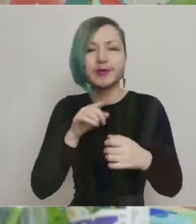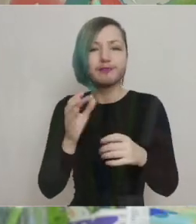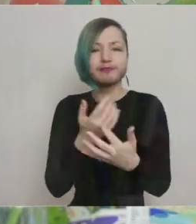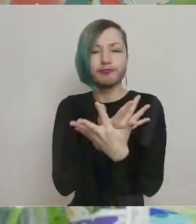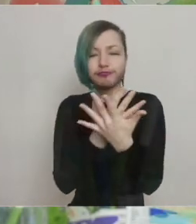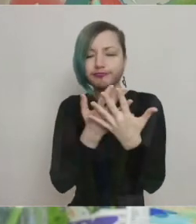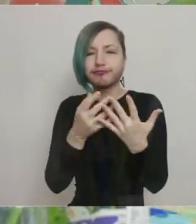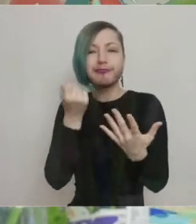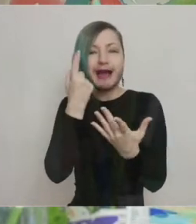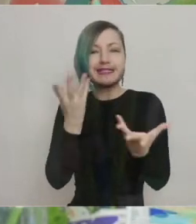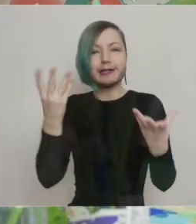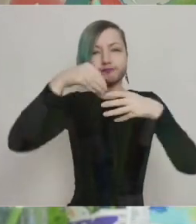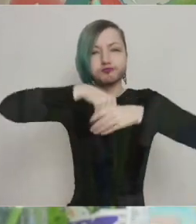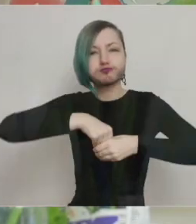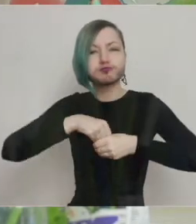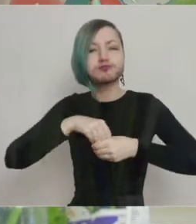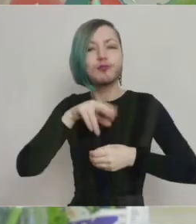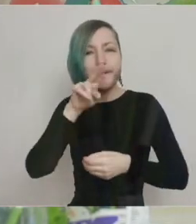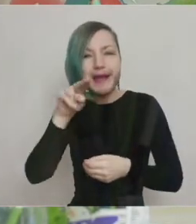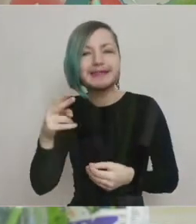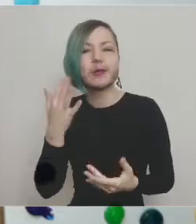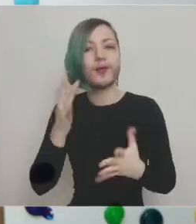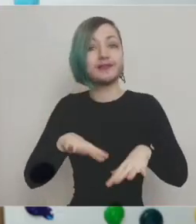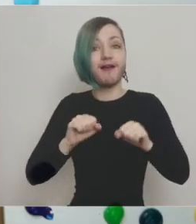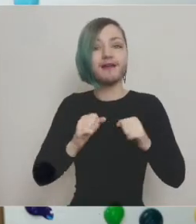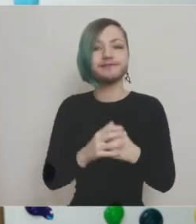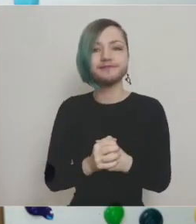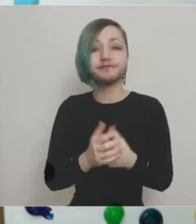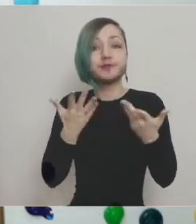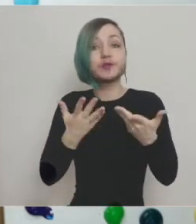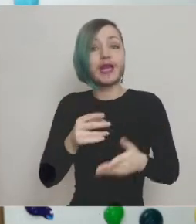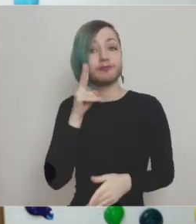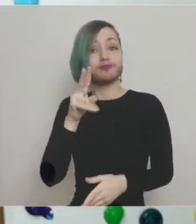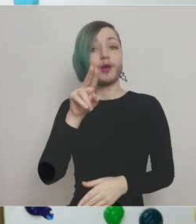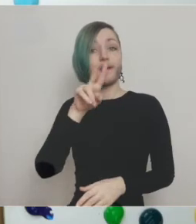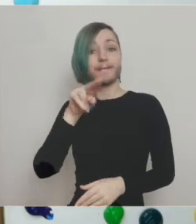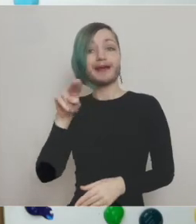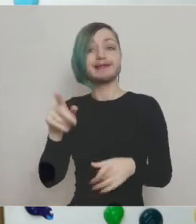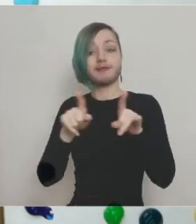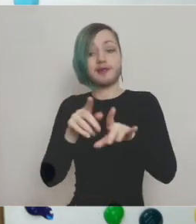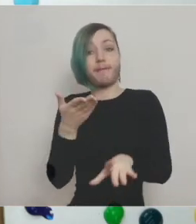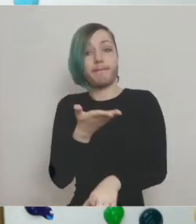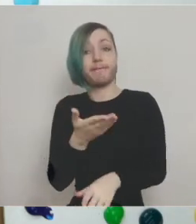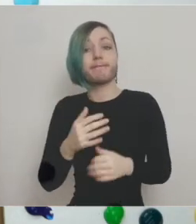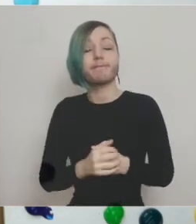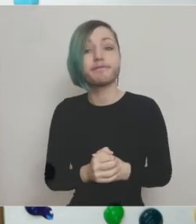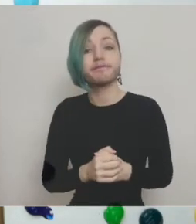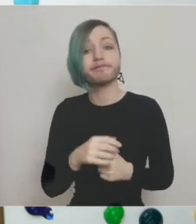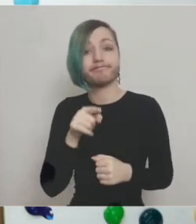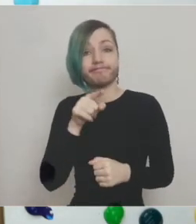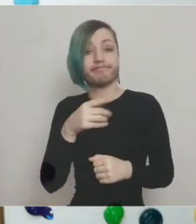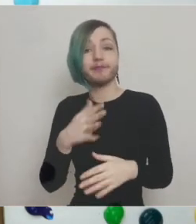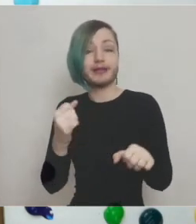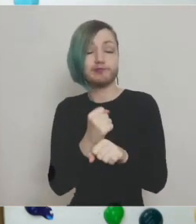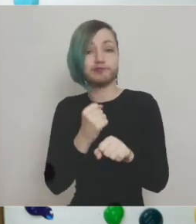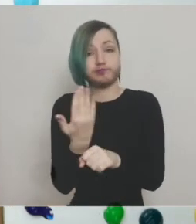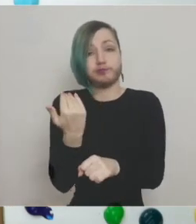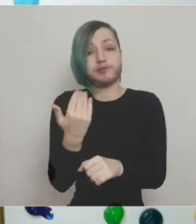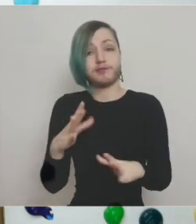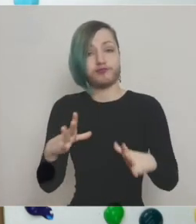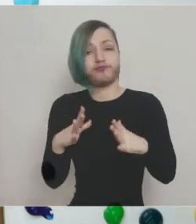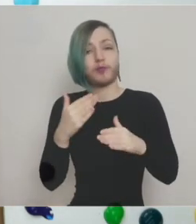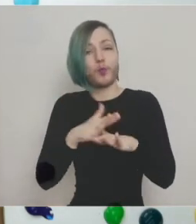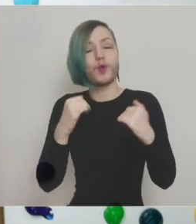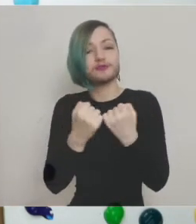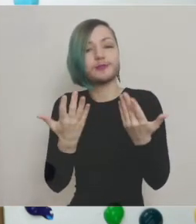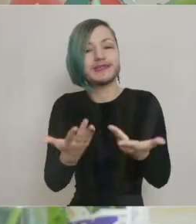things come into my paintings as I start. Today we're looking at a painting like this, which I prepared earlier in